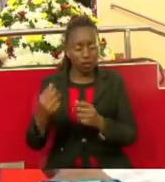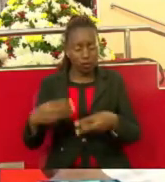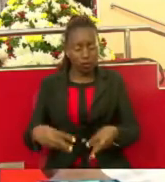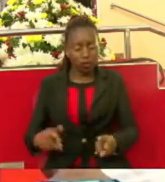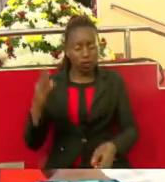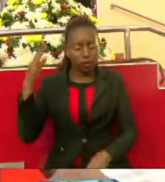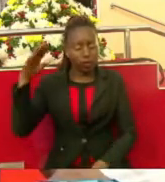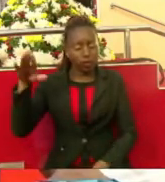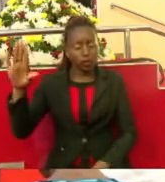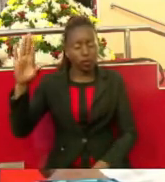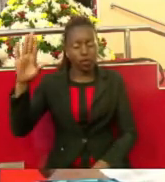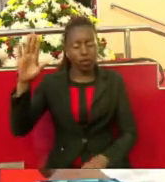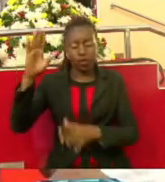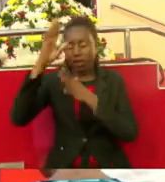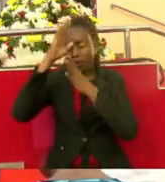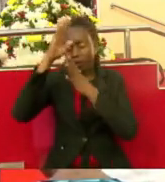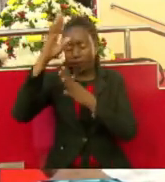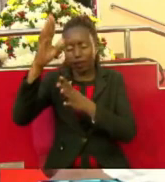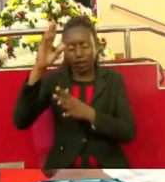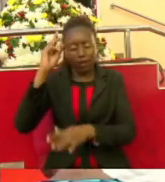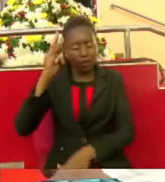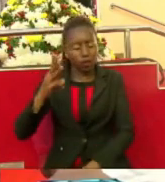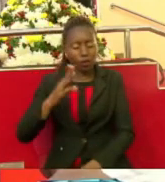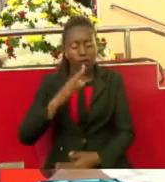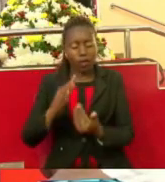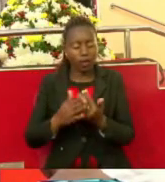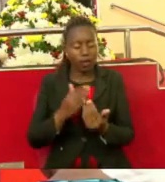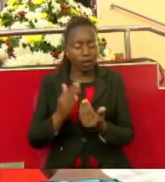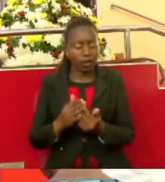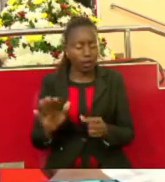But that, Father, we shall be careful from now henceforth, O God.